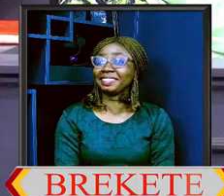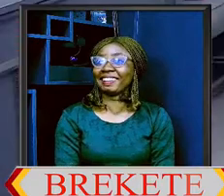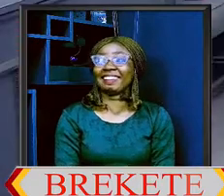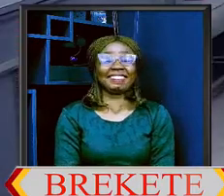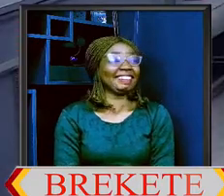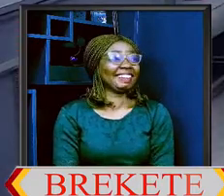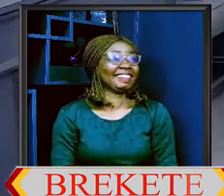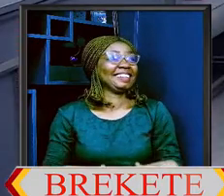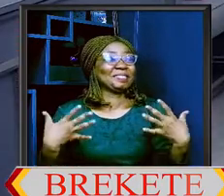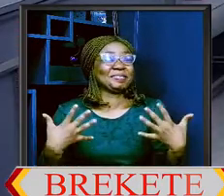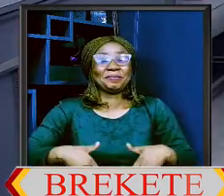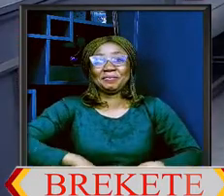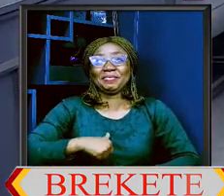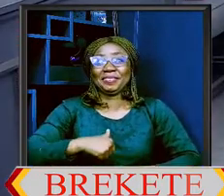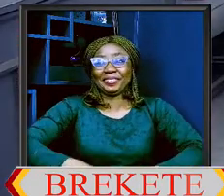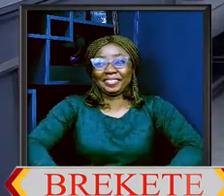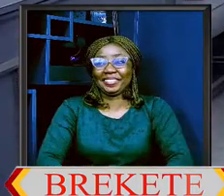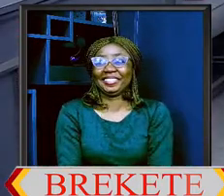to